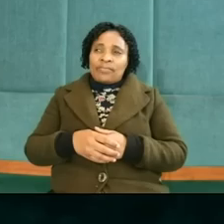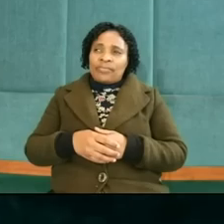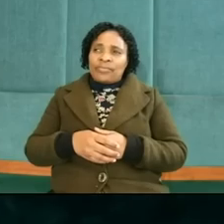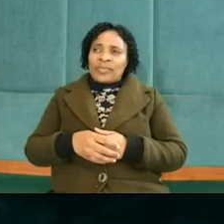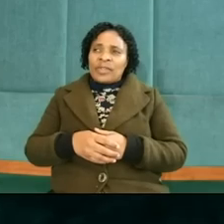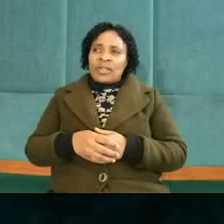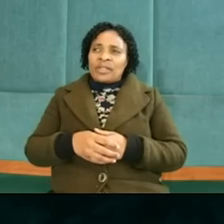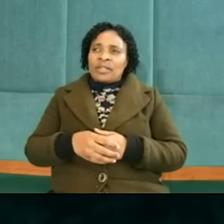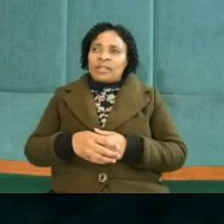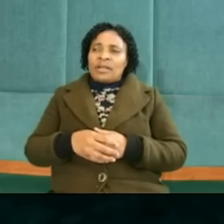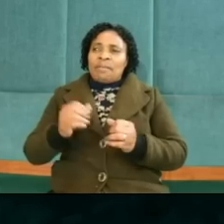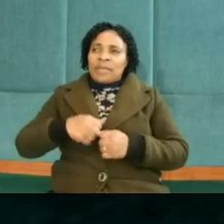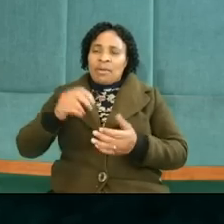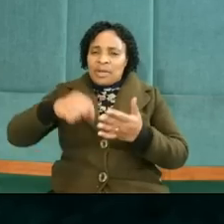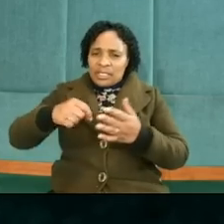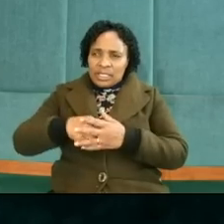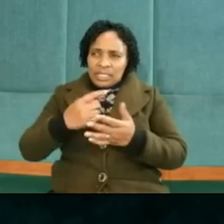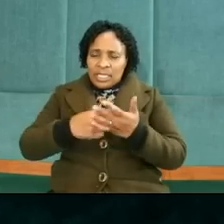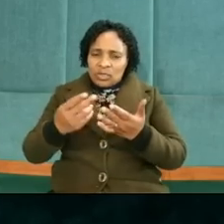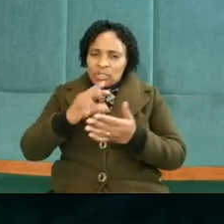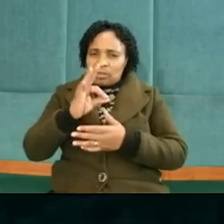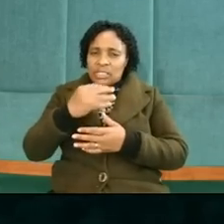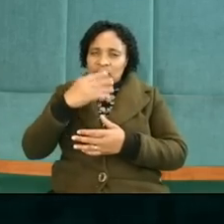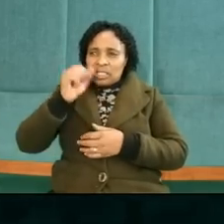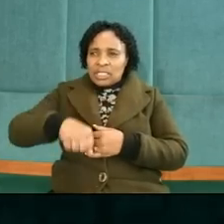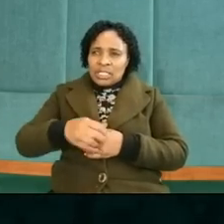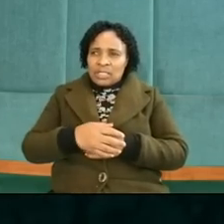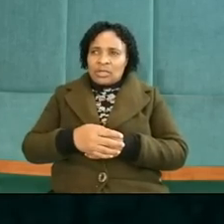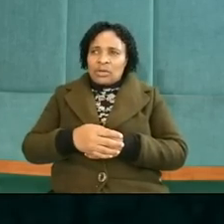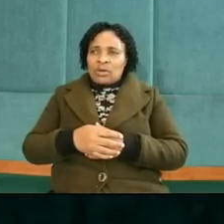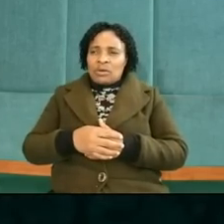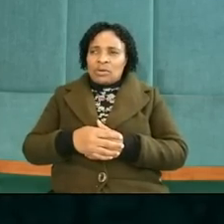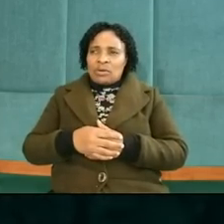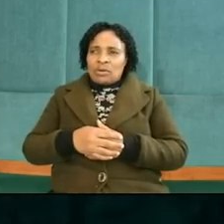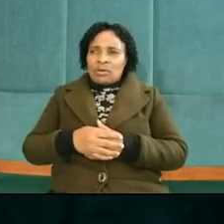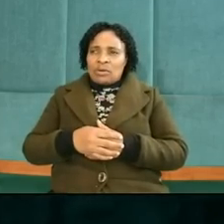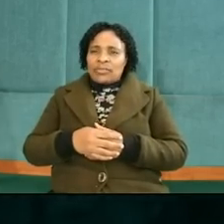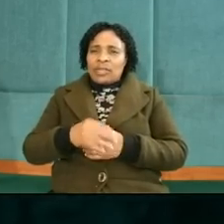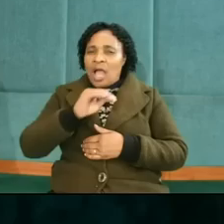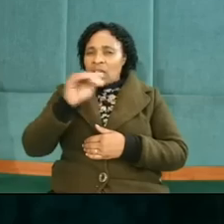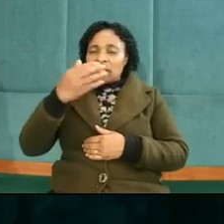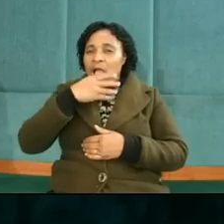I sat down with my book and I'm writing. And then the Holy Spirit says, yes. Where God? Oh, ask Noah.